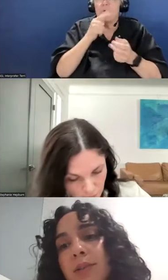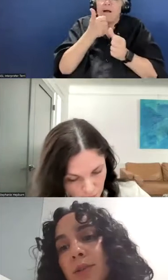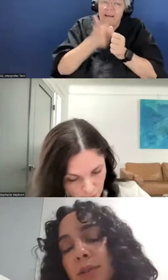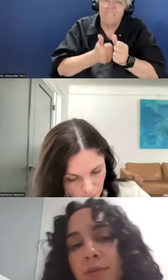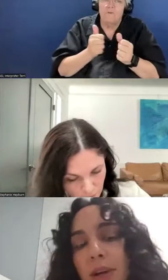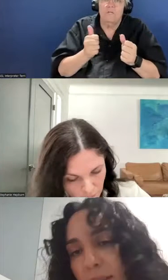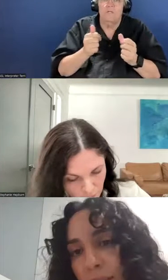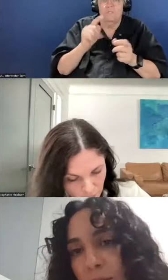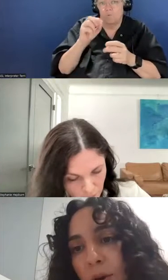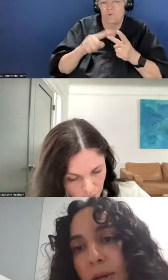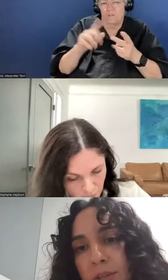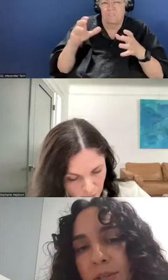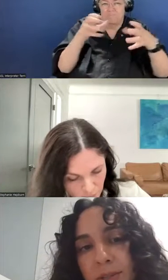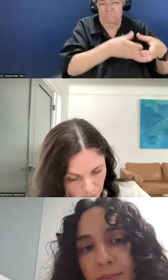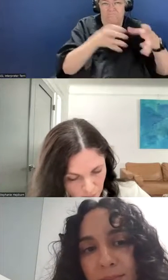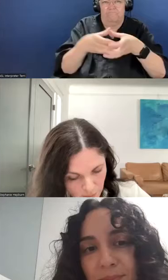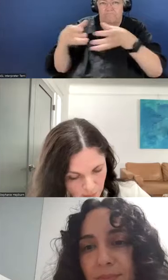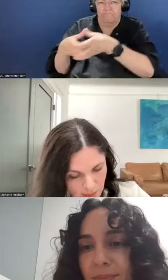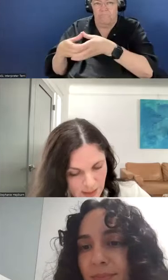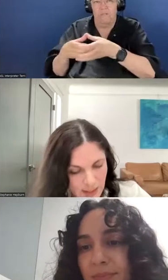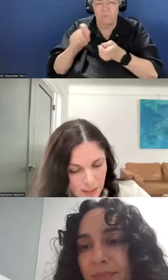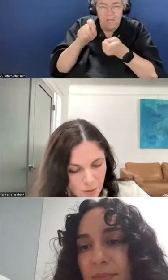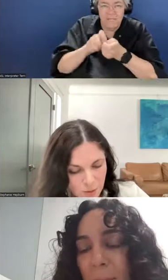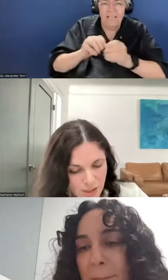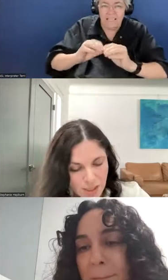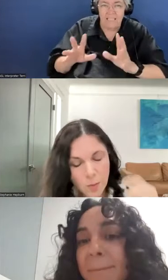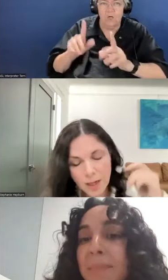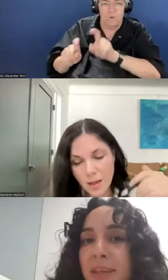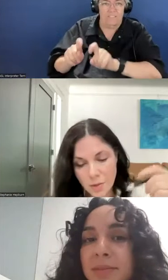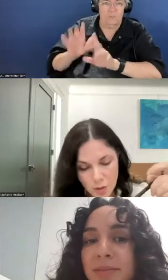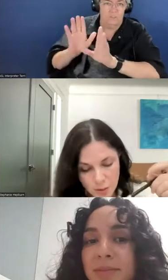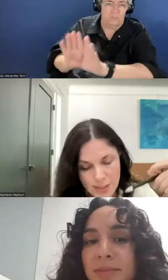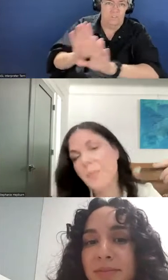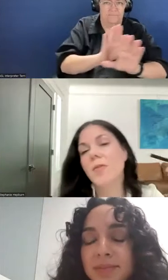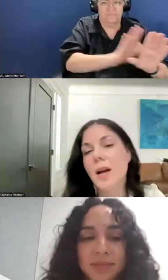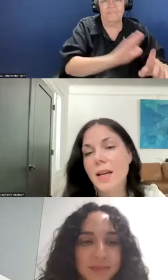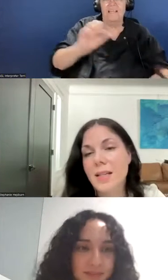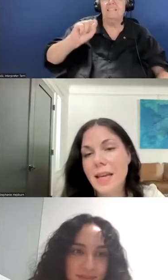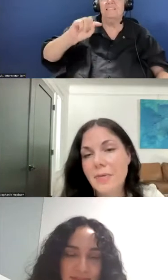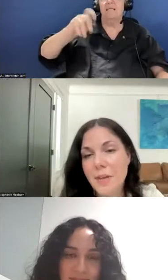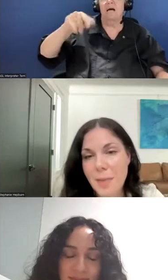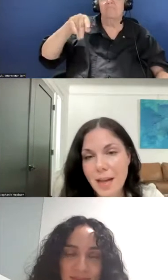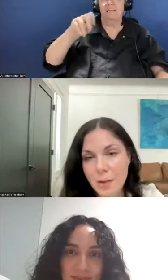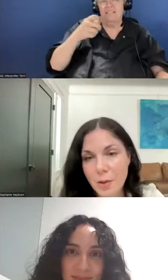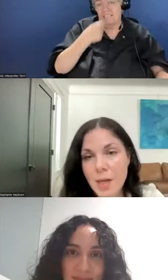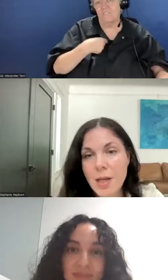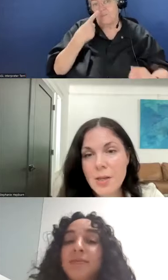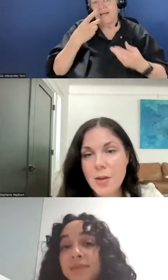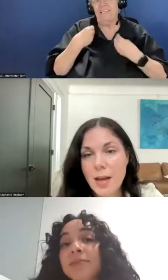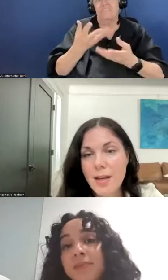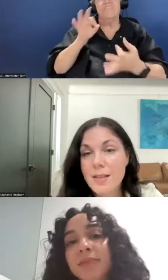bucketed into some very clear core questions. Thank you so much. What I love too is that provides a feedback